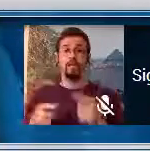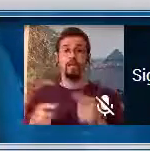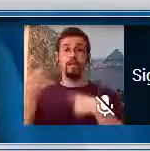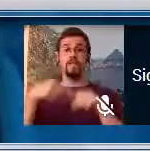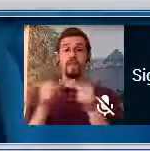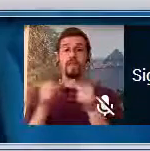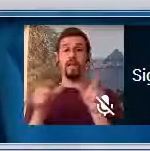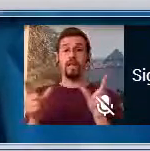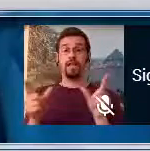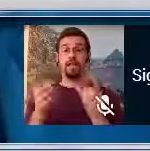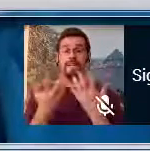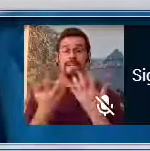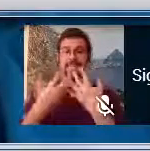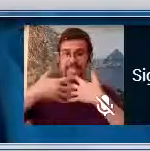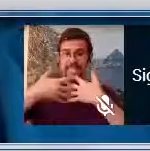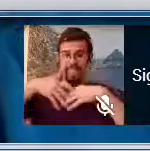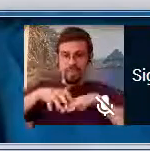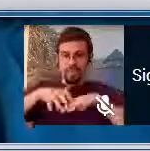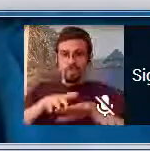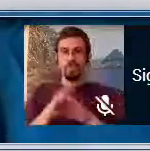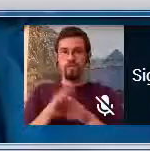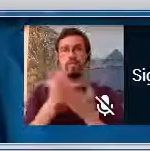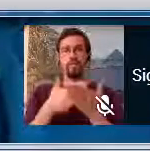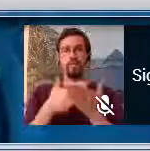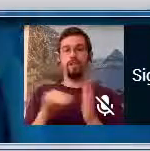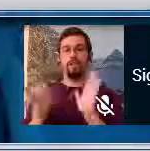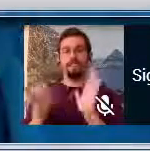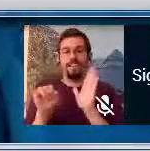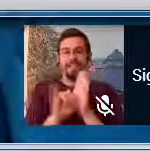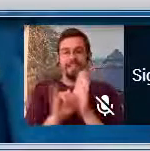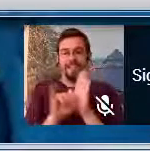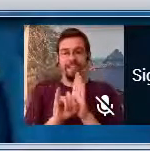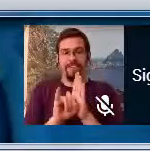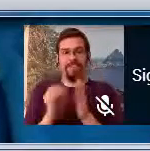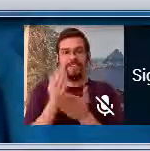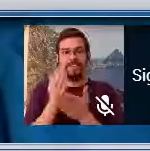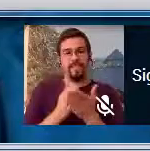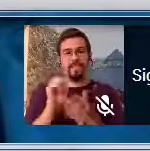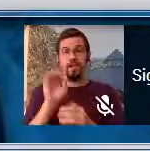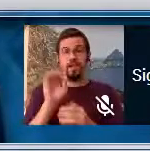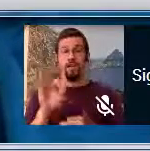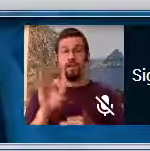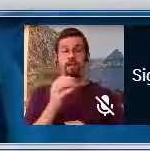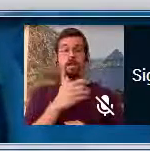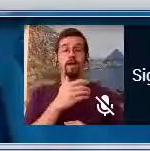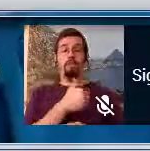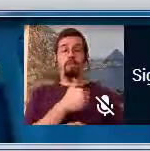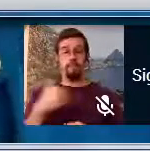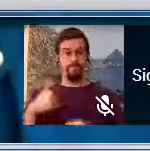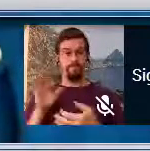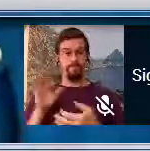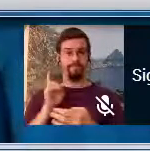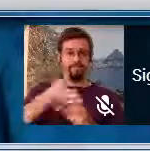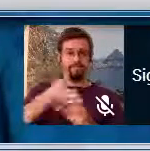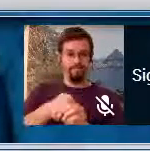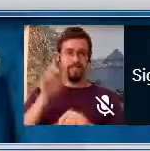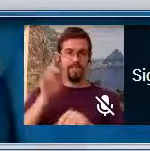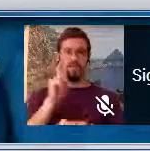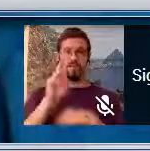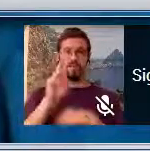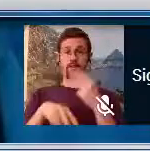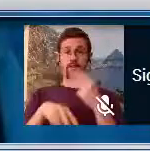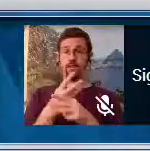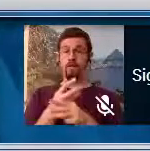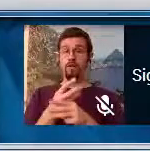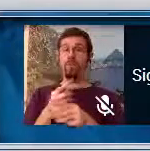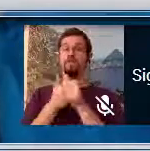an identifying feature of membership in the deaf culture. According to the World Federation of the